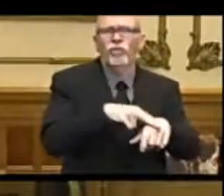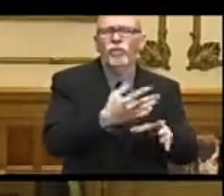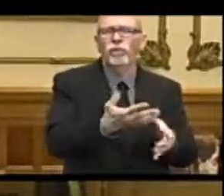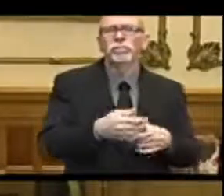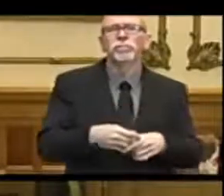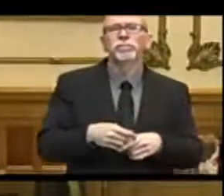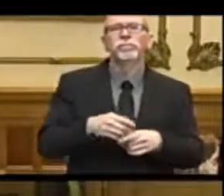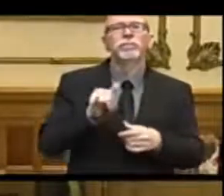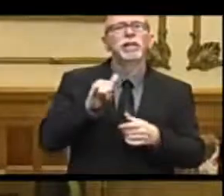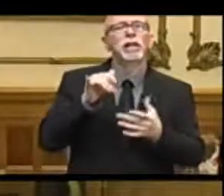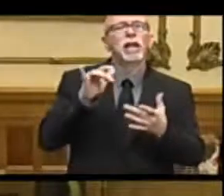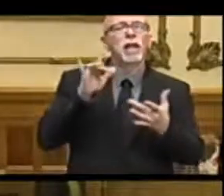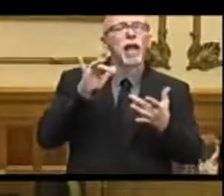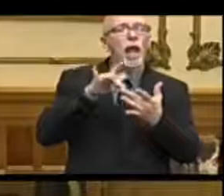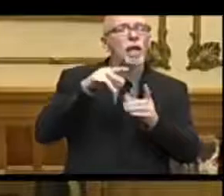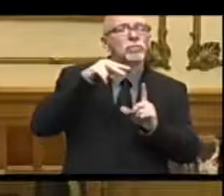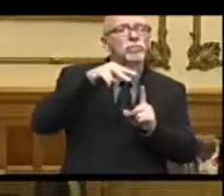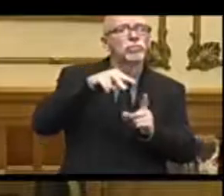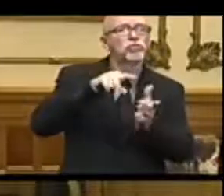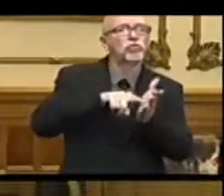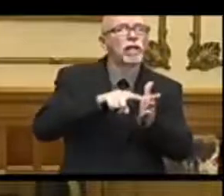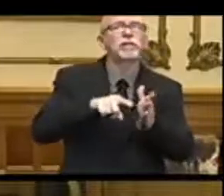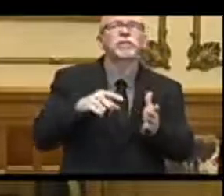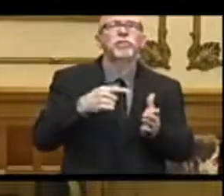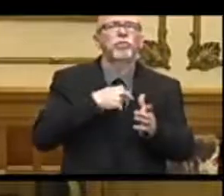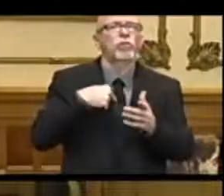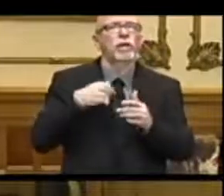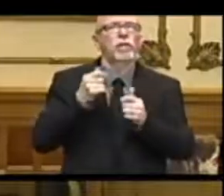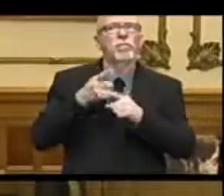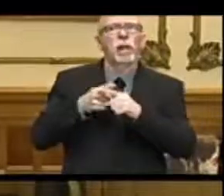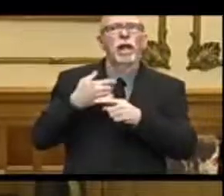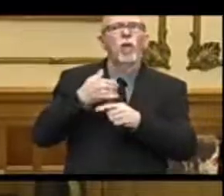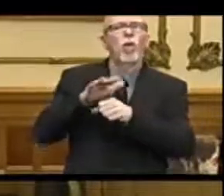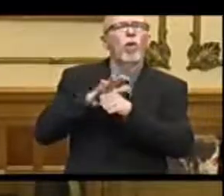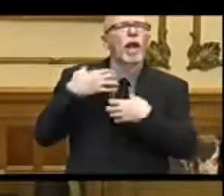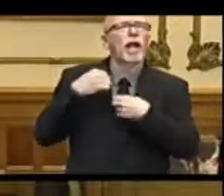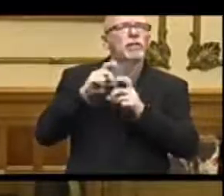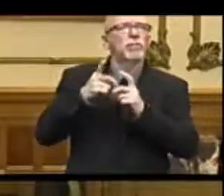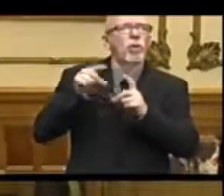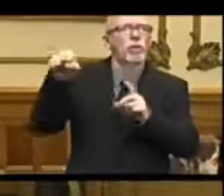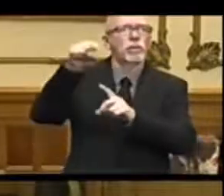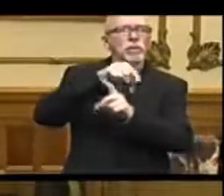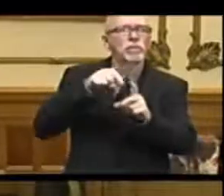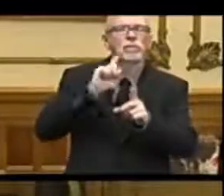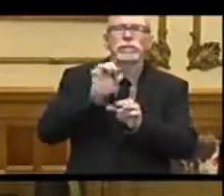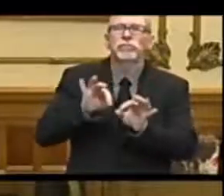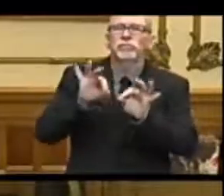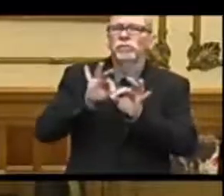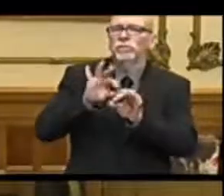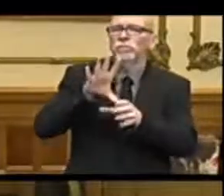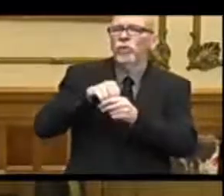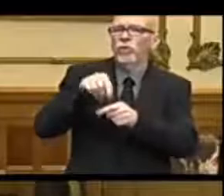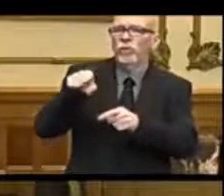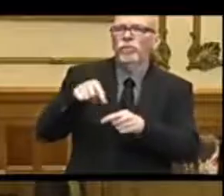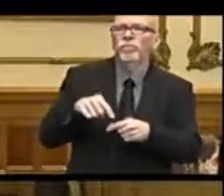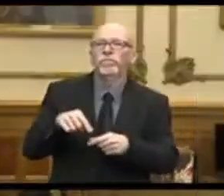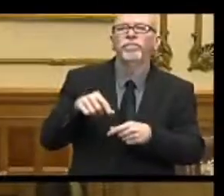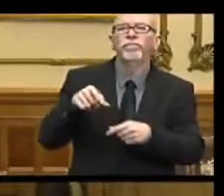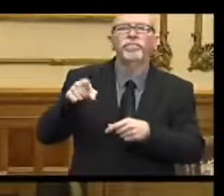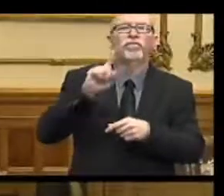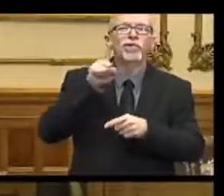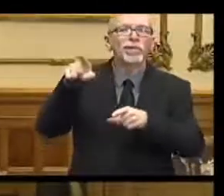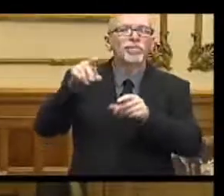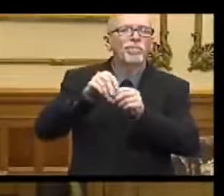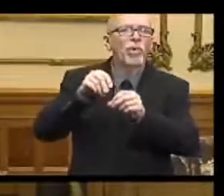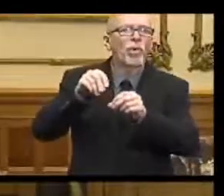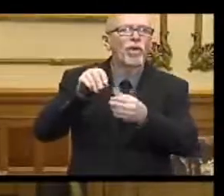far as contact tracing, we are, along with our local health departments, which are absolutely critical in this, they're really the boots on the ground,